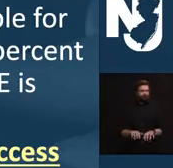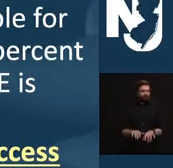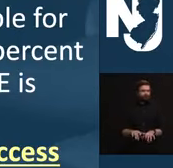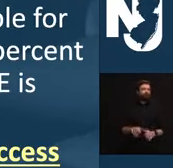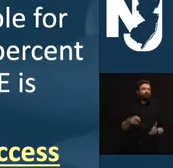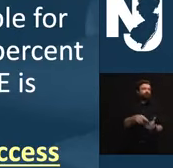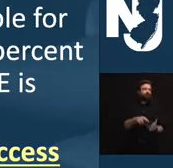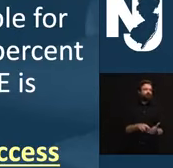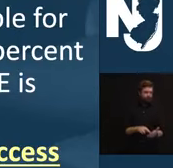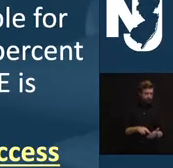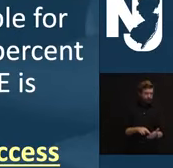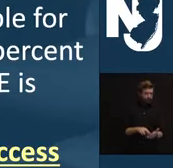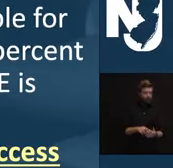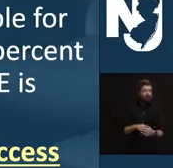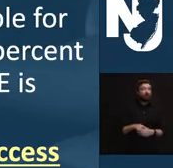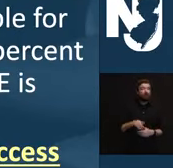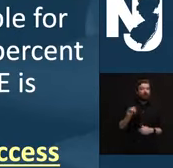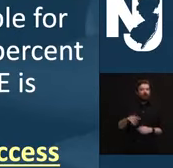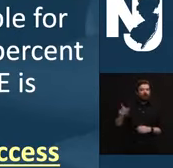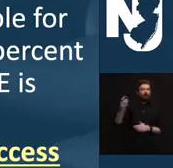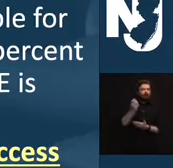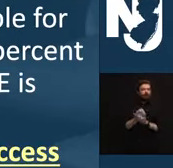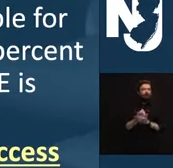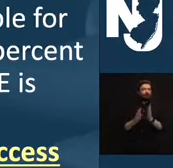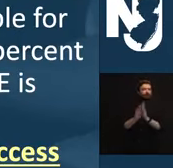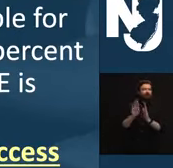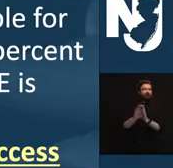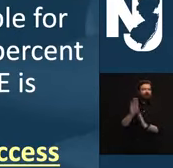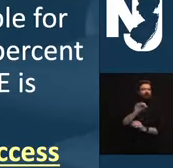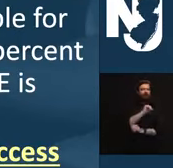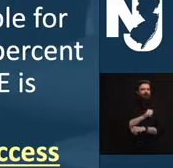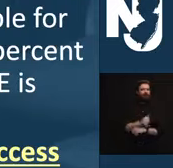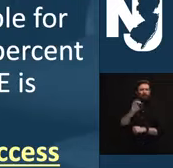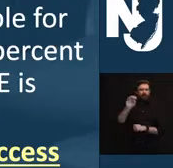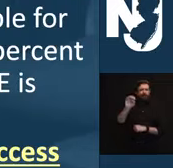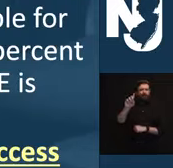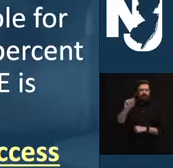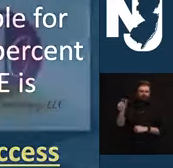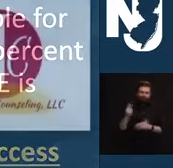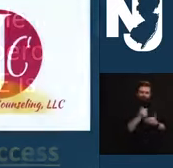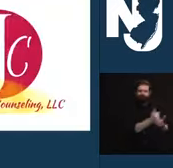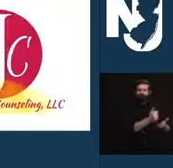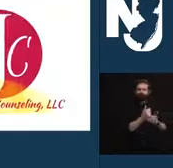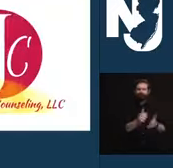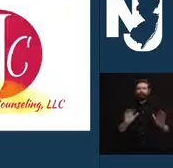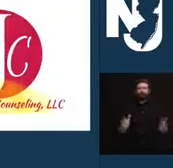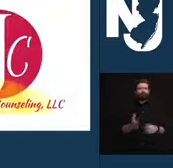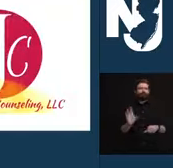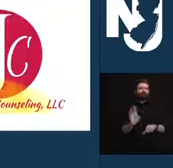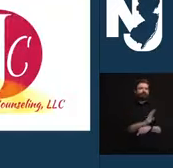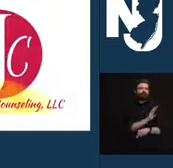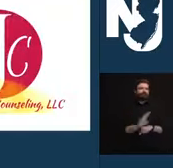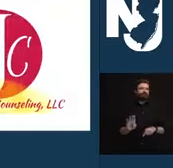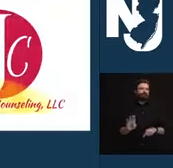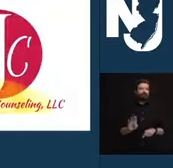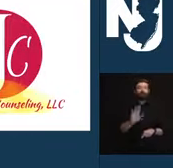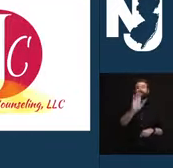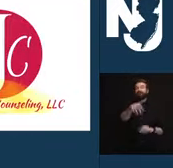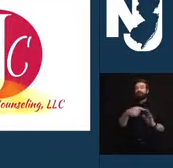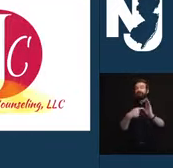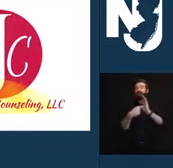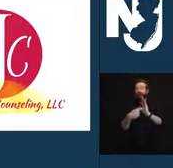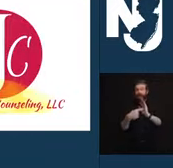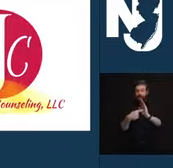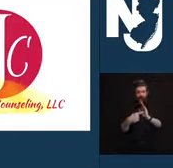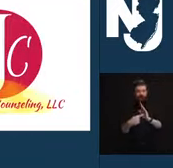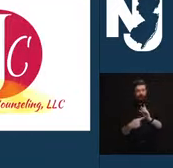tens of thousands of small businesses get through this pandemic. One of those businesses is Morning Joy